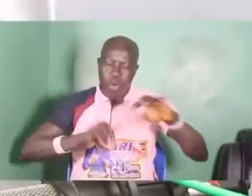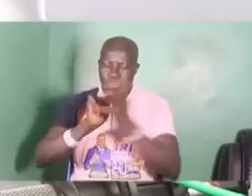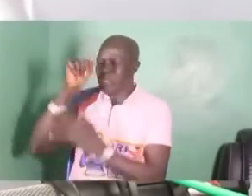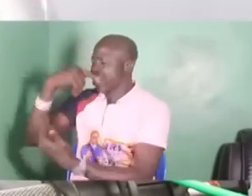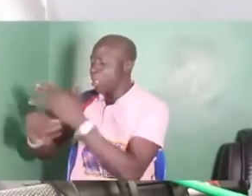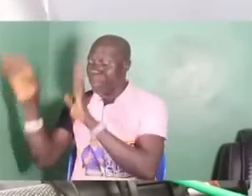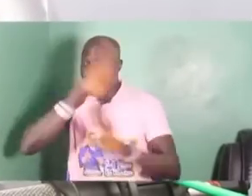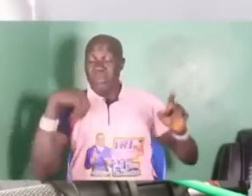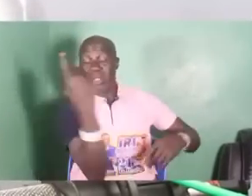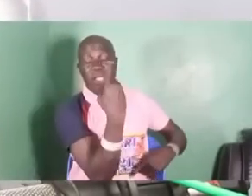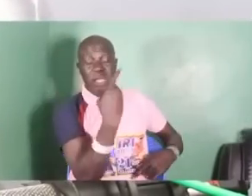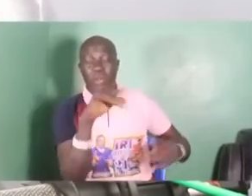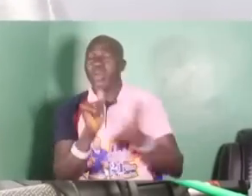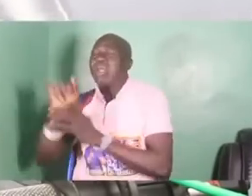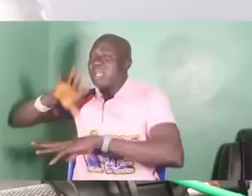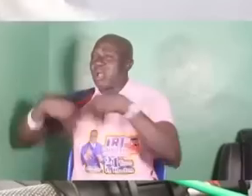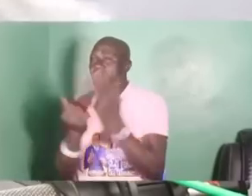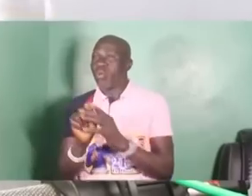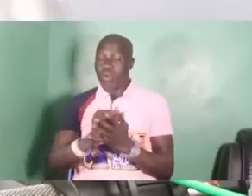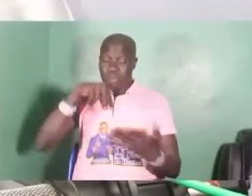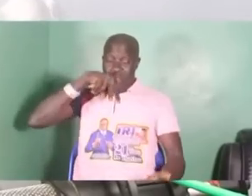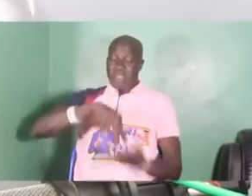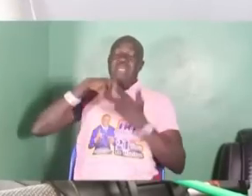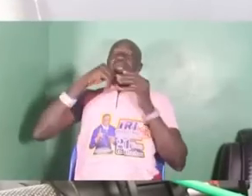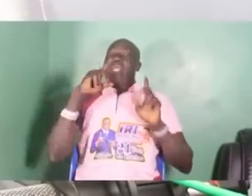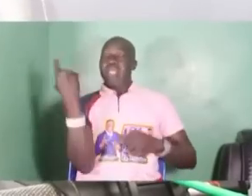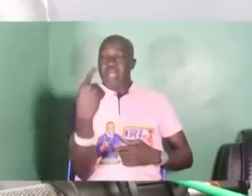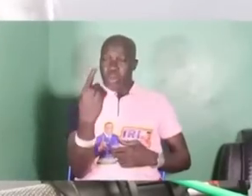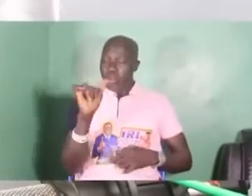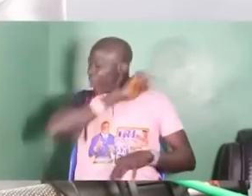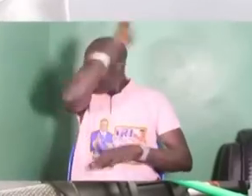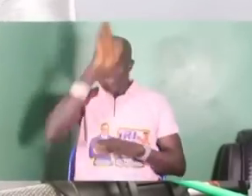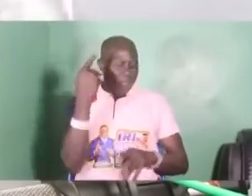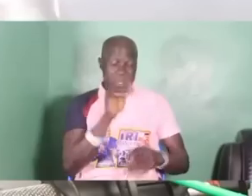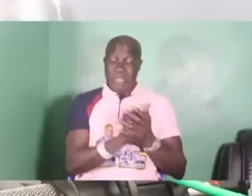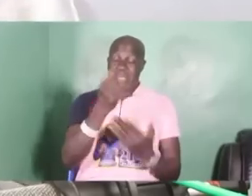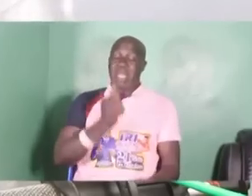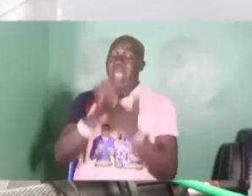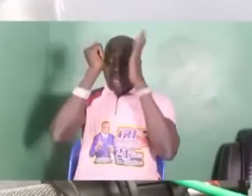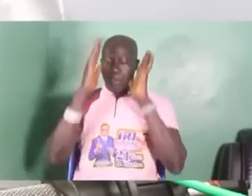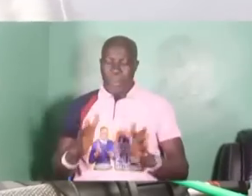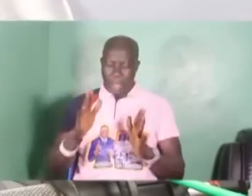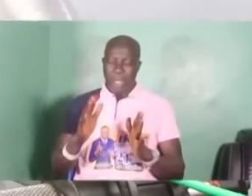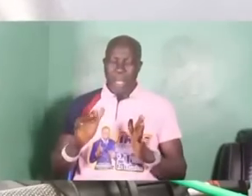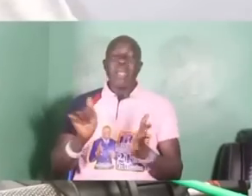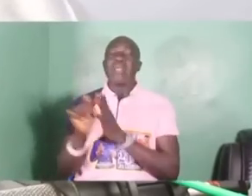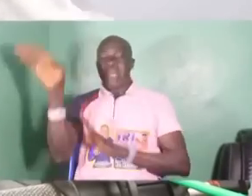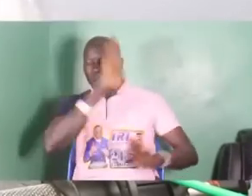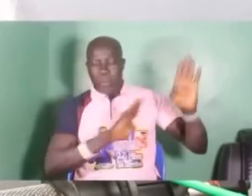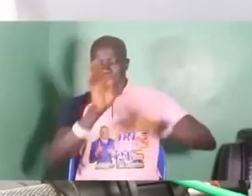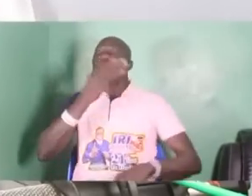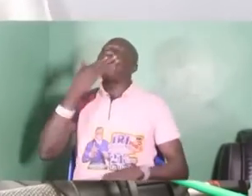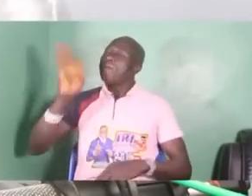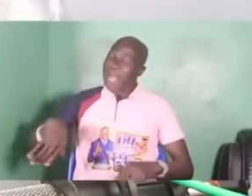Lord for you I bless you loruko Jesus in the name of Jesus wari owo iyanu wa this is miraculous ni ase na buda in the name of Jesus on la